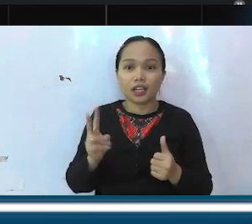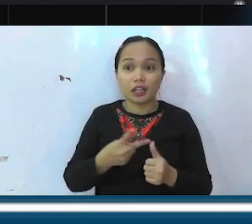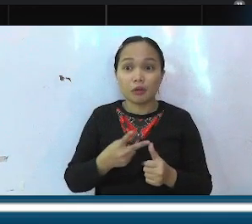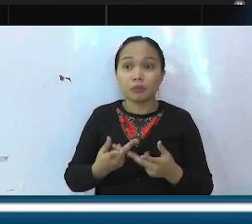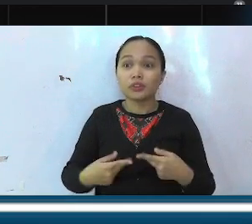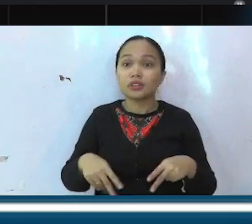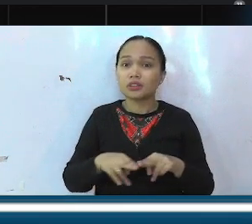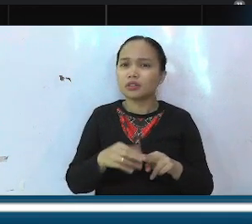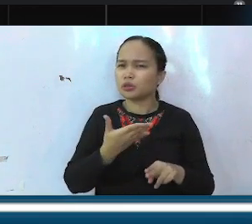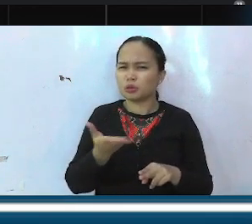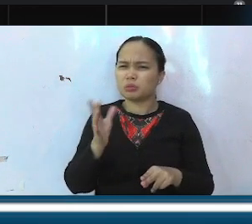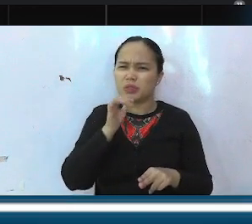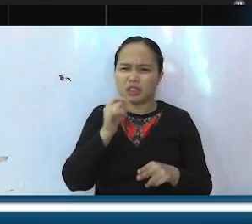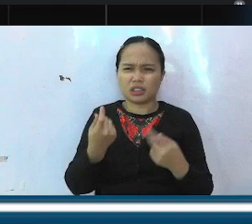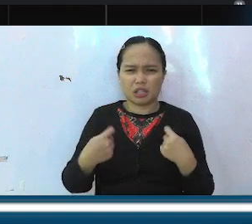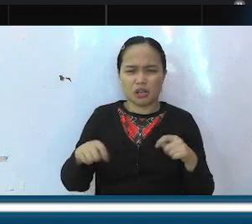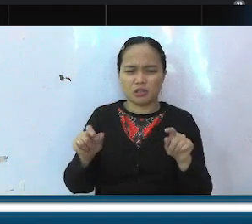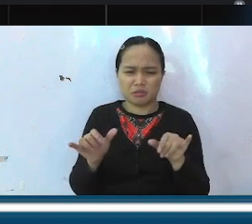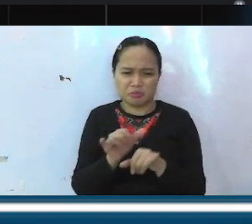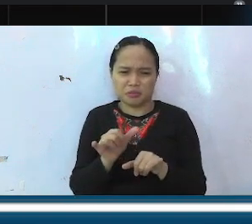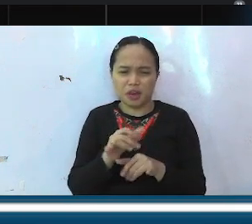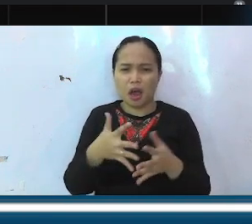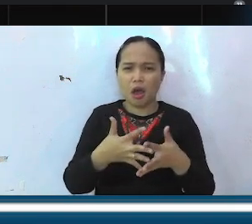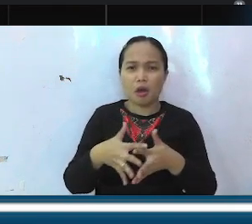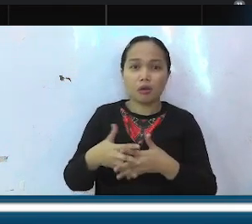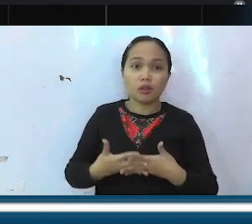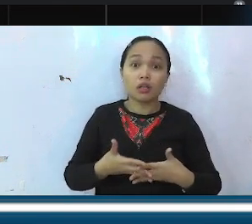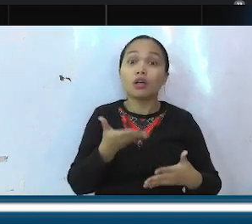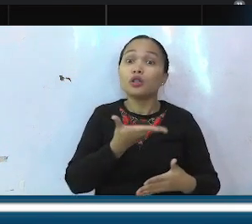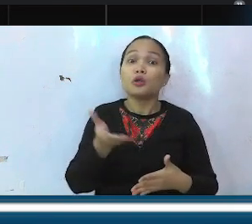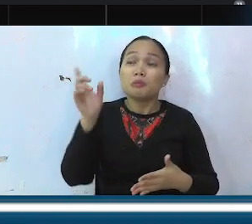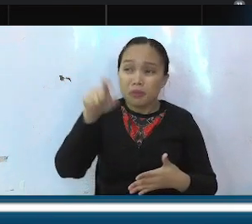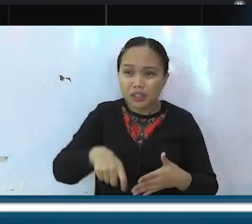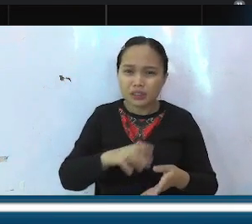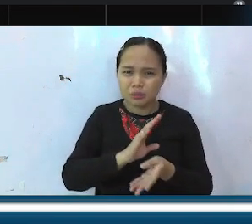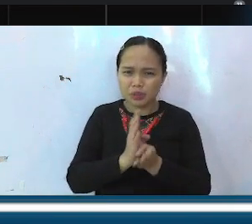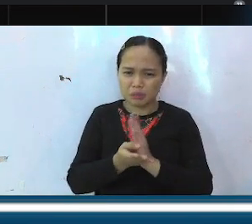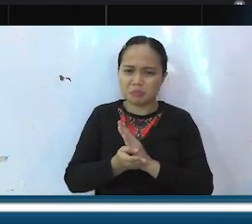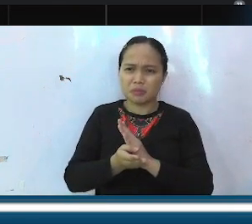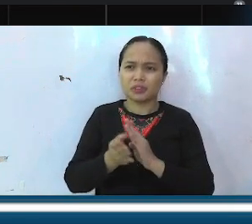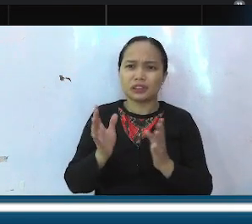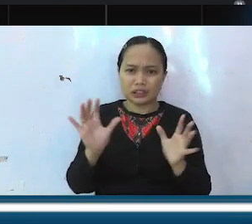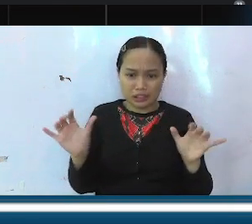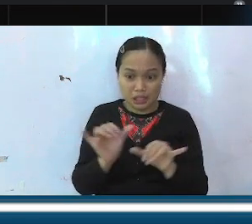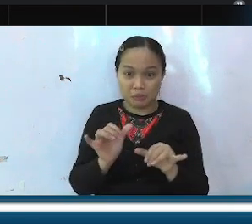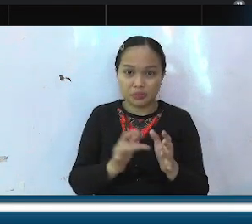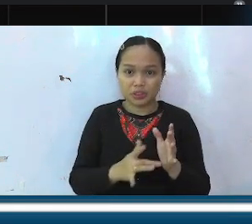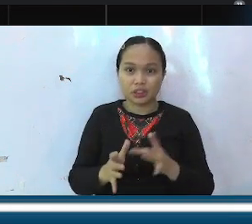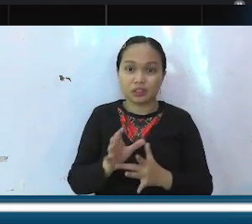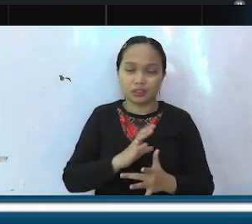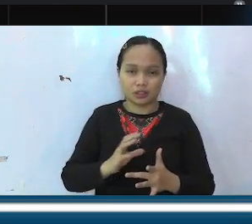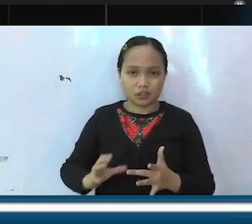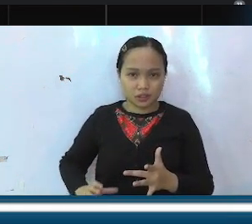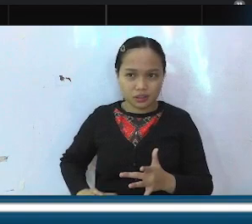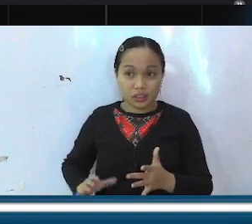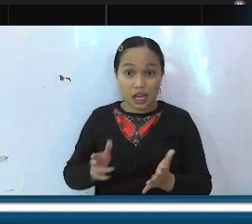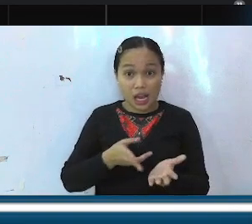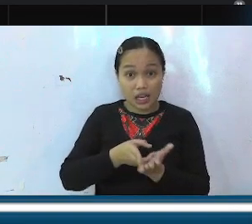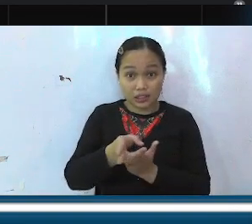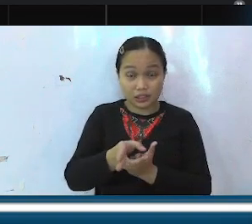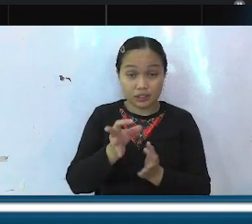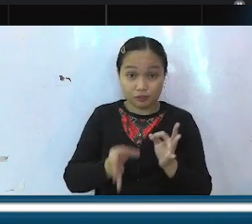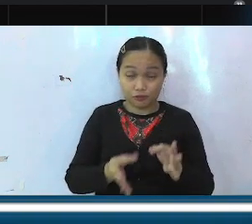You shouldn't be trying to be like America. You should be trying to be like Jesus Christ. Yeah. Amen? That's it. Honestly, if you're